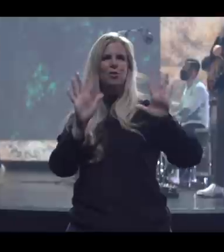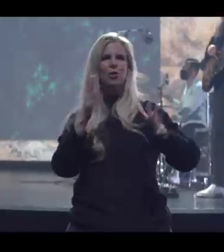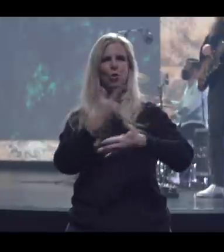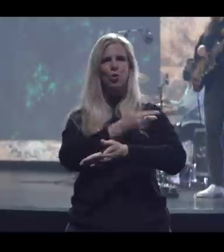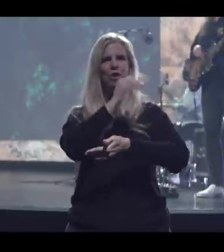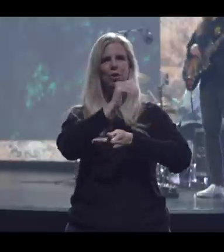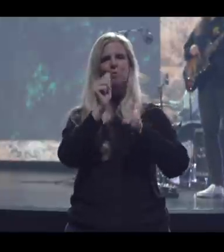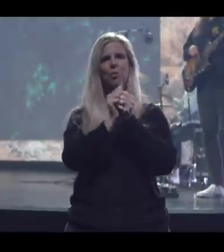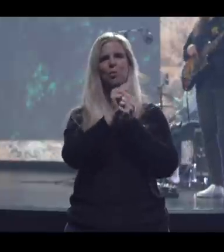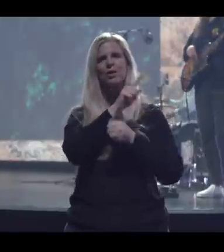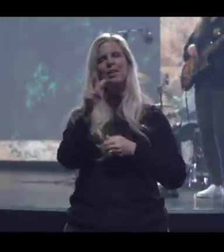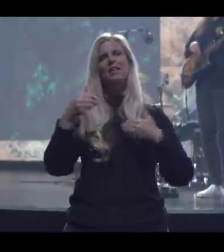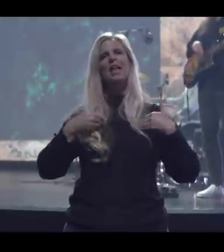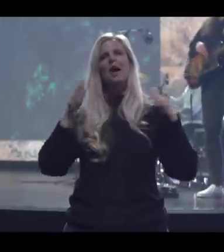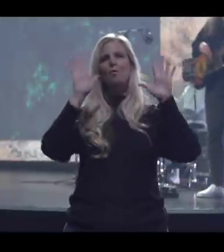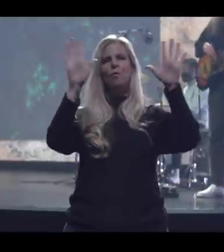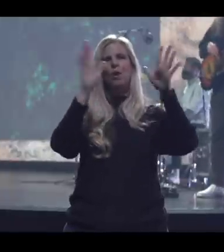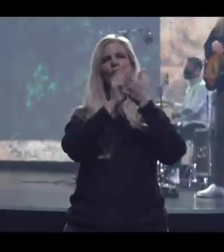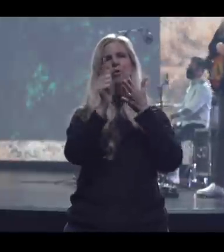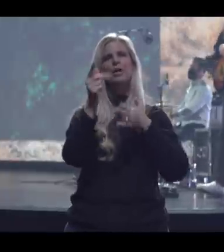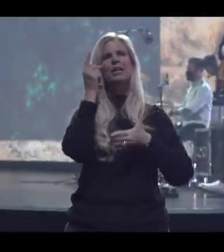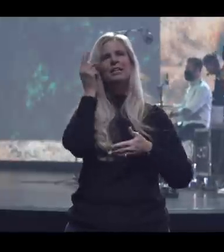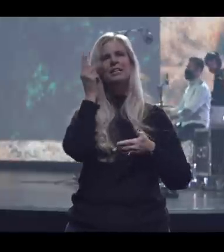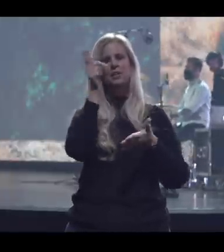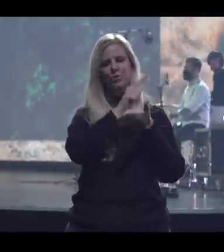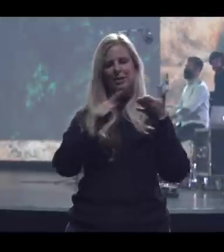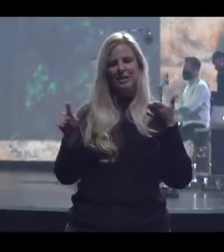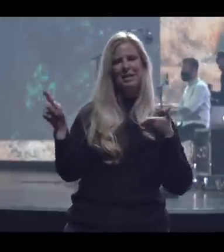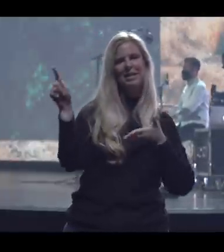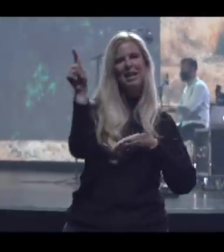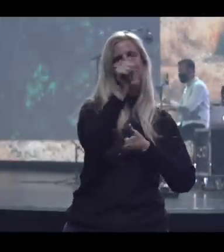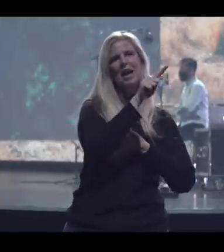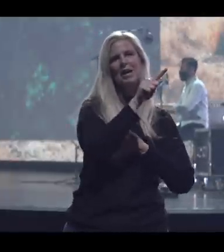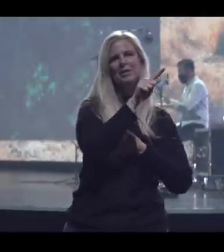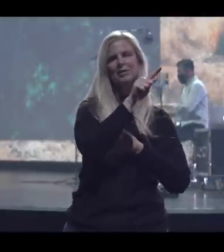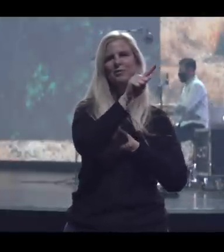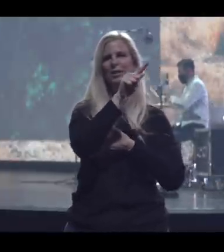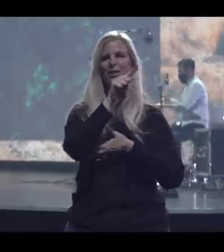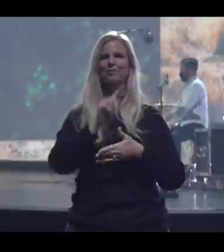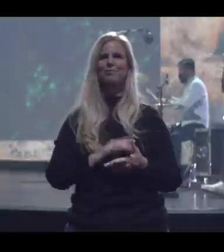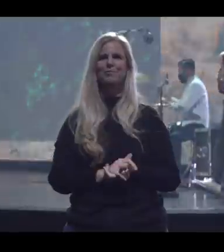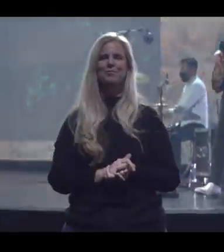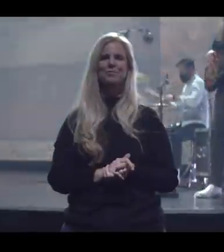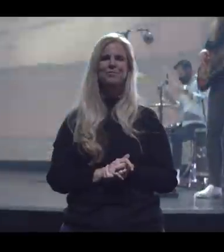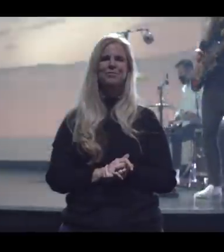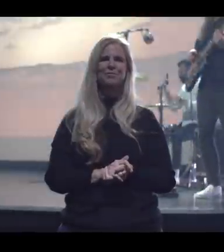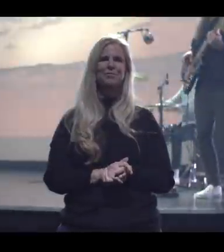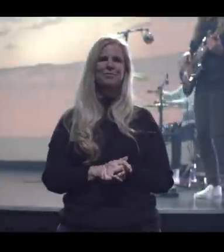Have a great rest of your weekend. We'll see you guys next week. Have a good one. Y'all are dismissed.